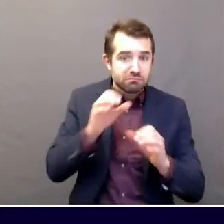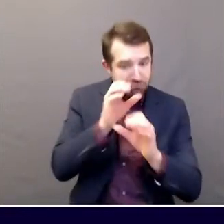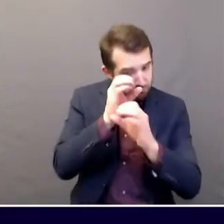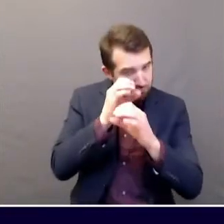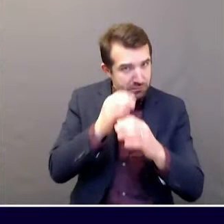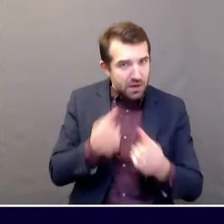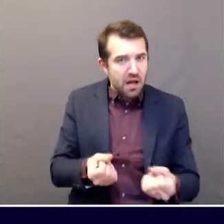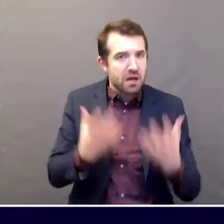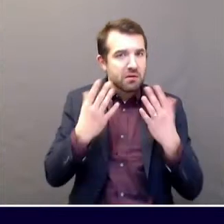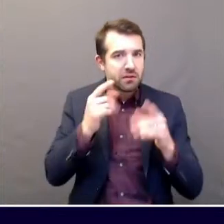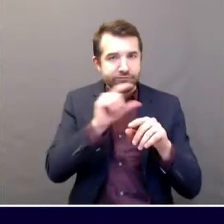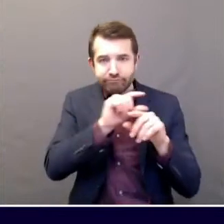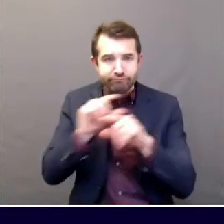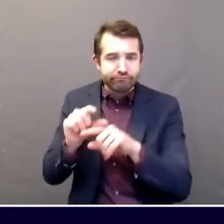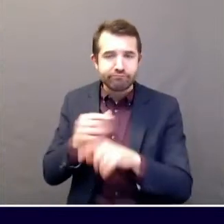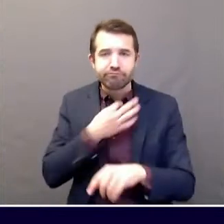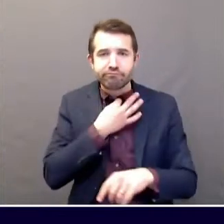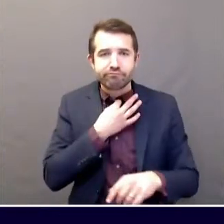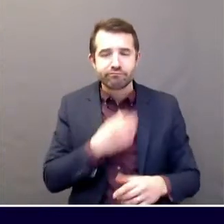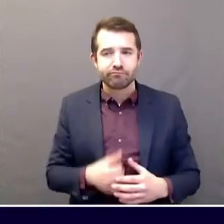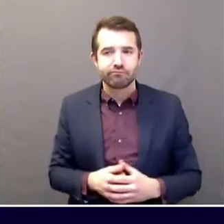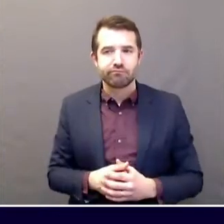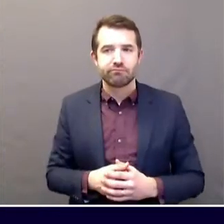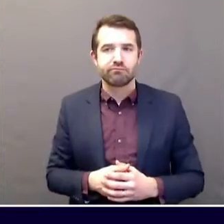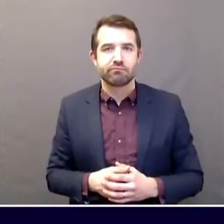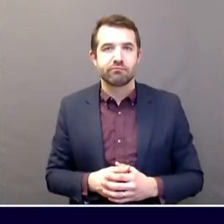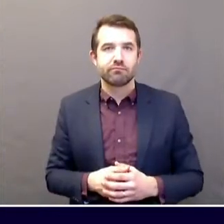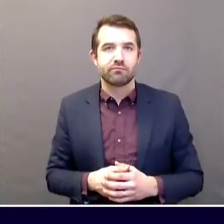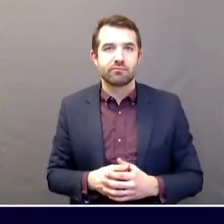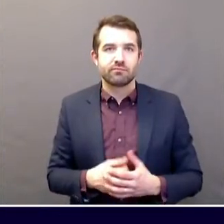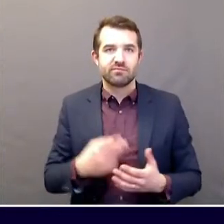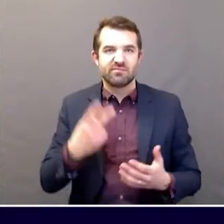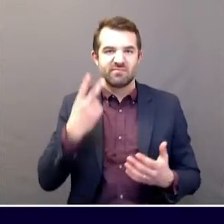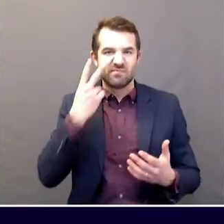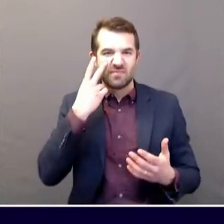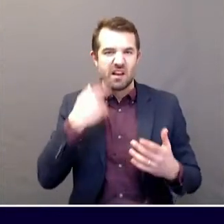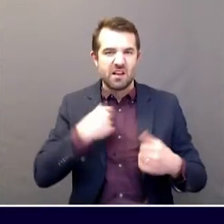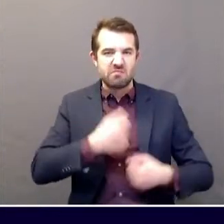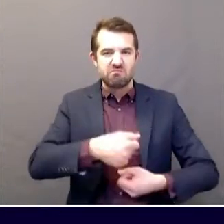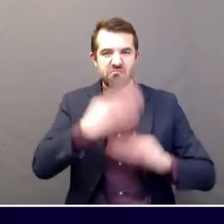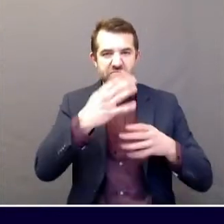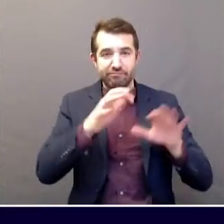Yes, I can. Let me pull it up really quickly. I